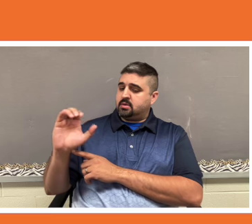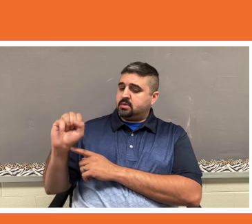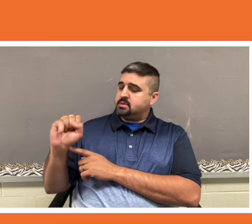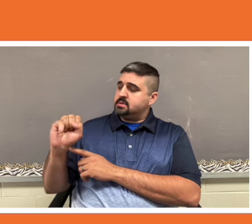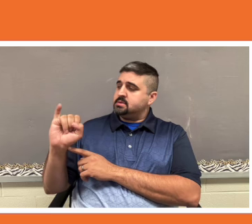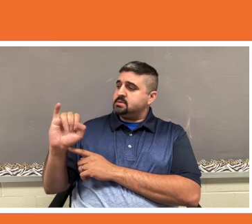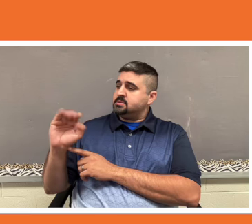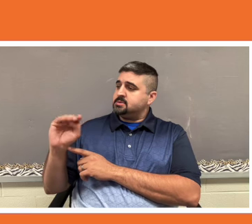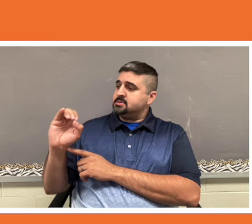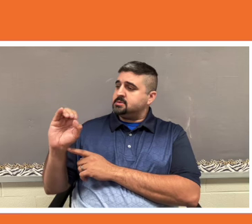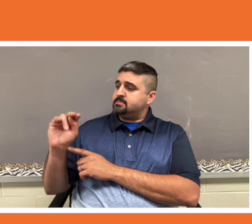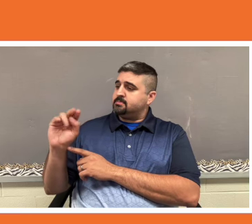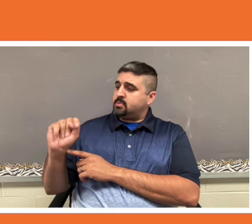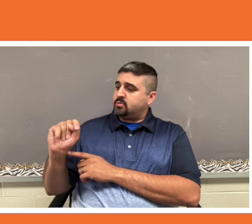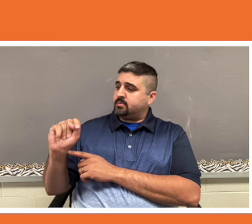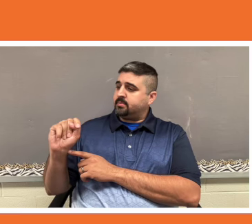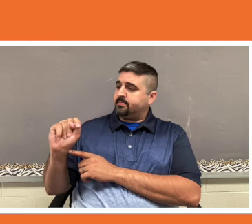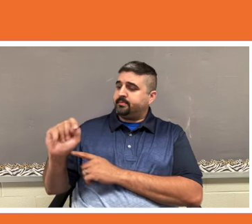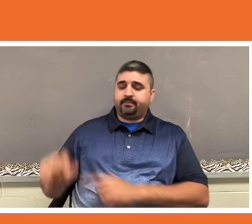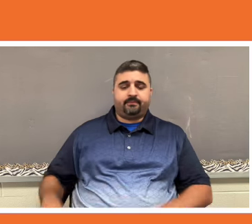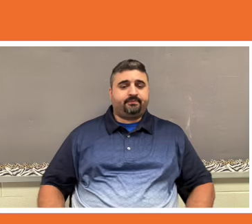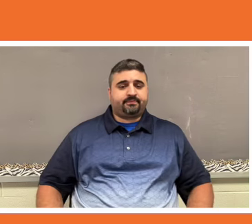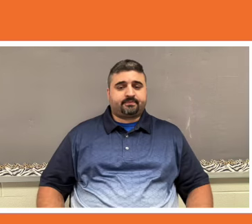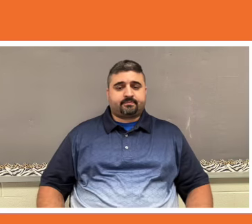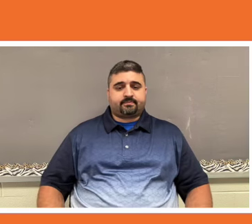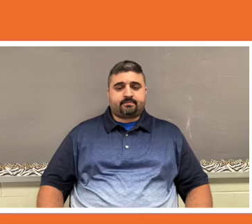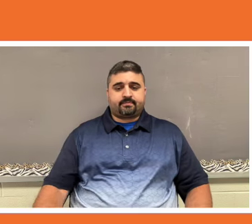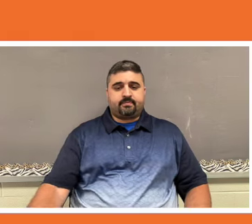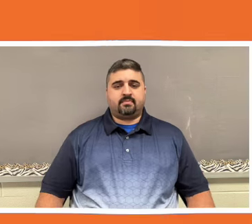Mark Simont.